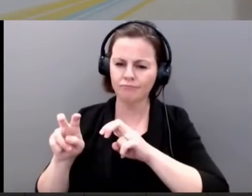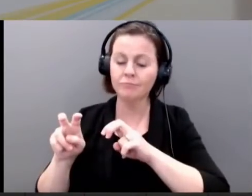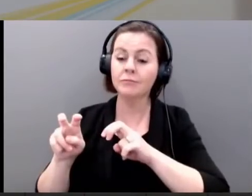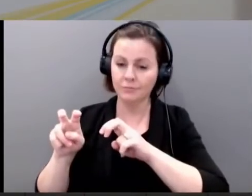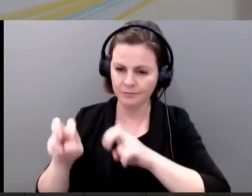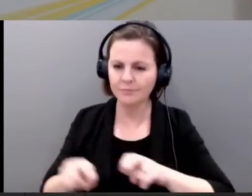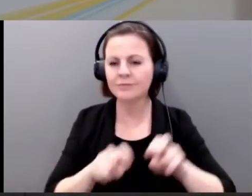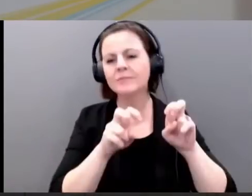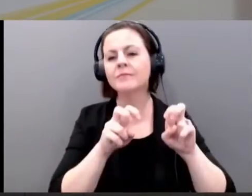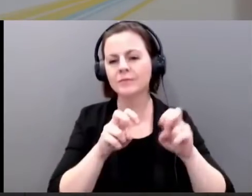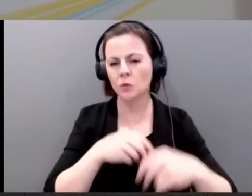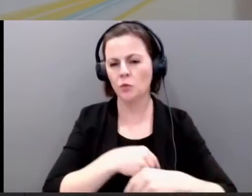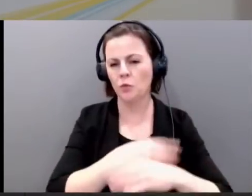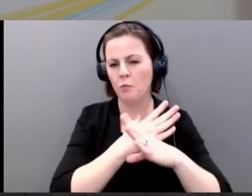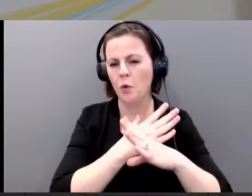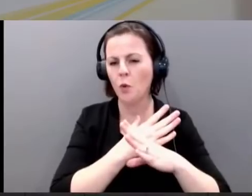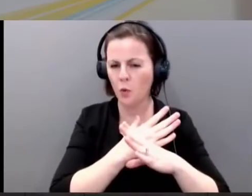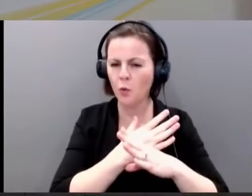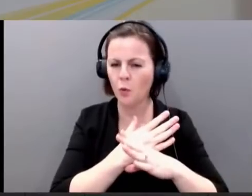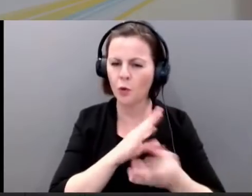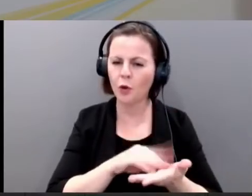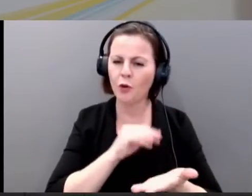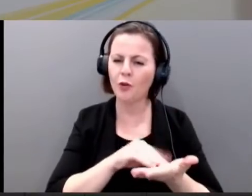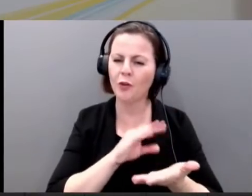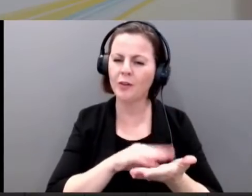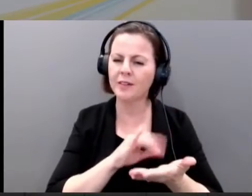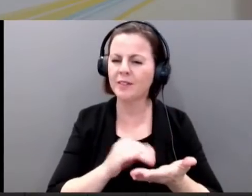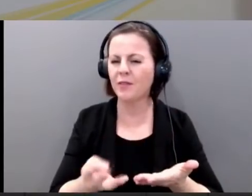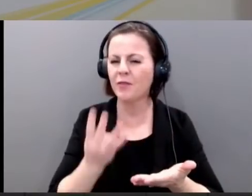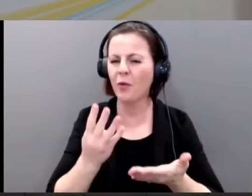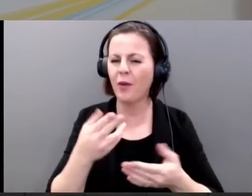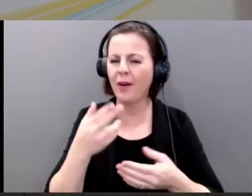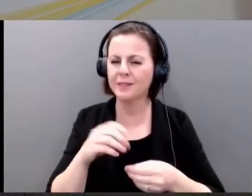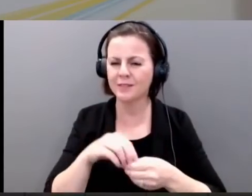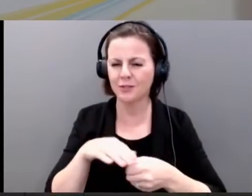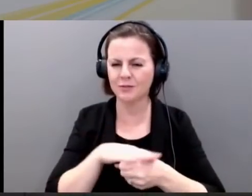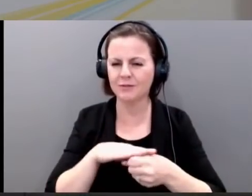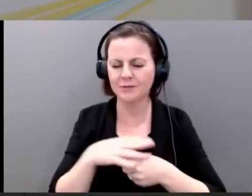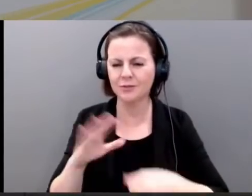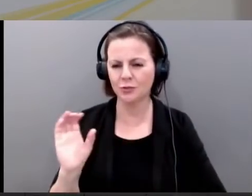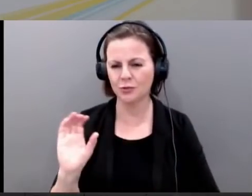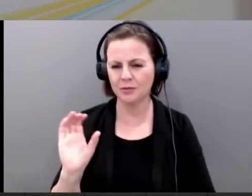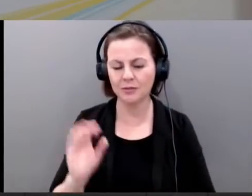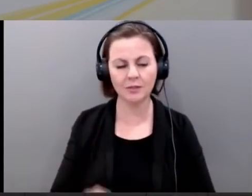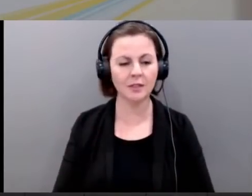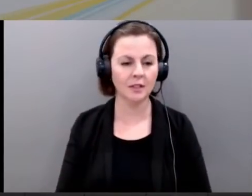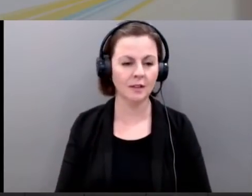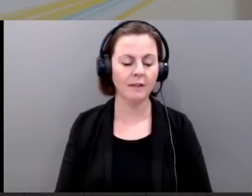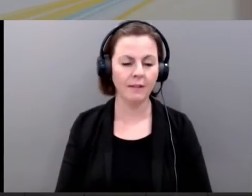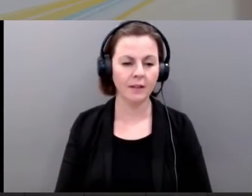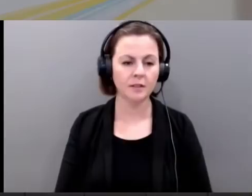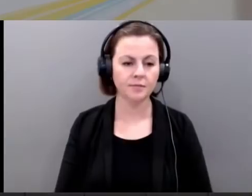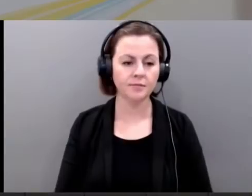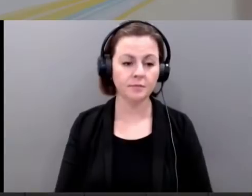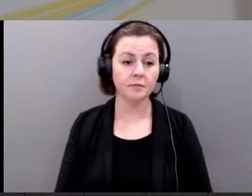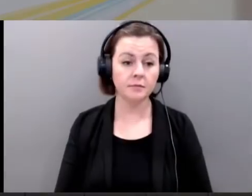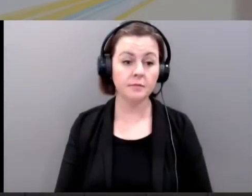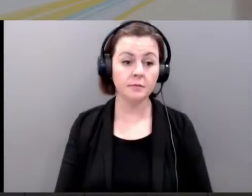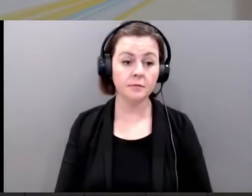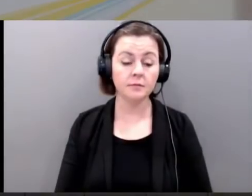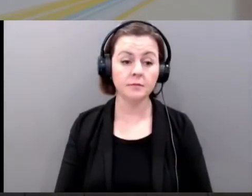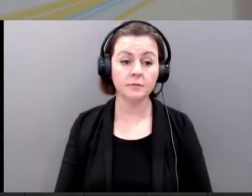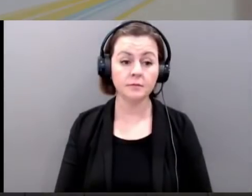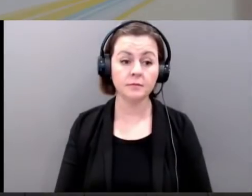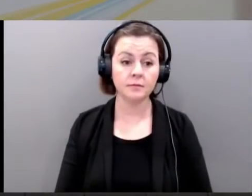those 4 high schools in this area. We know we've learned a great deal from the